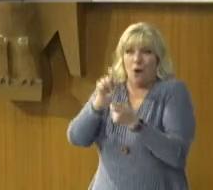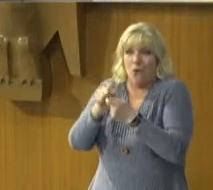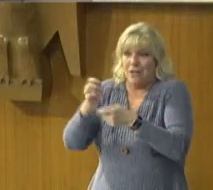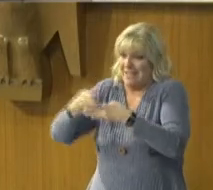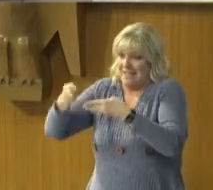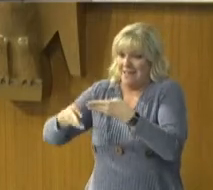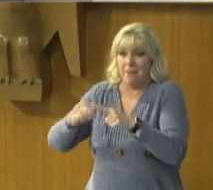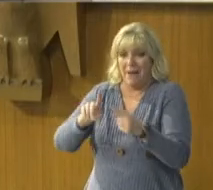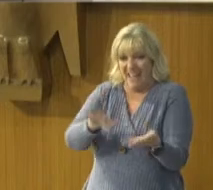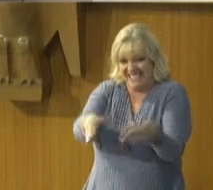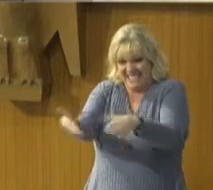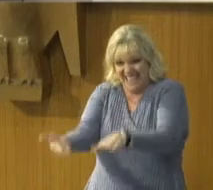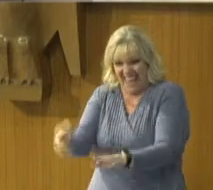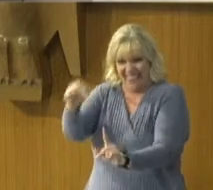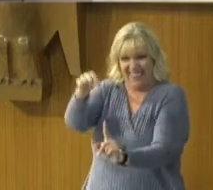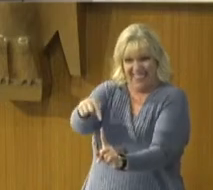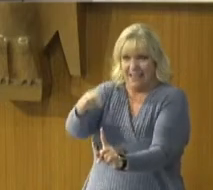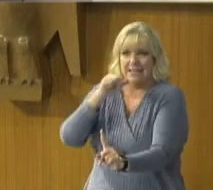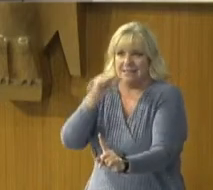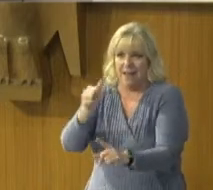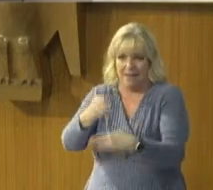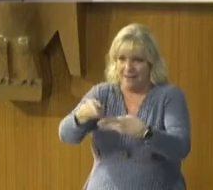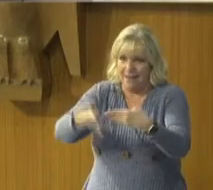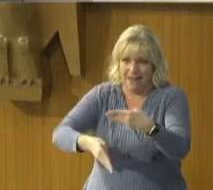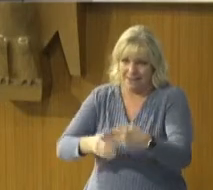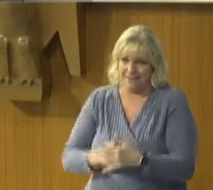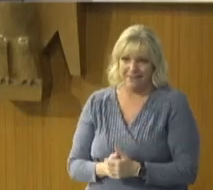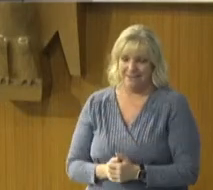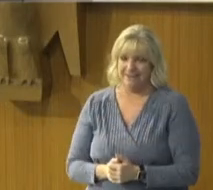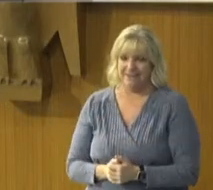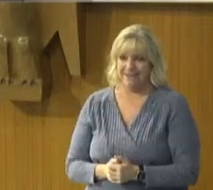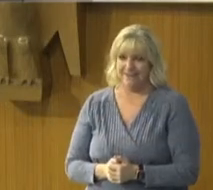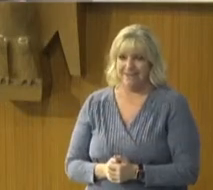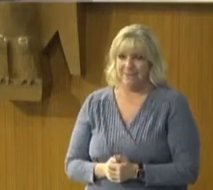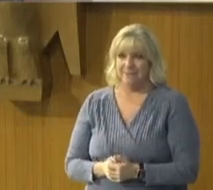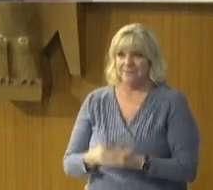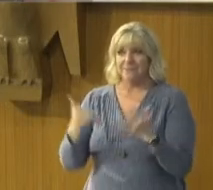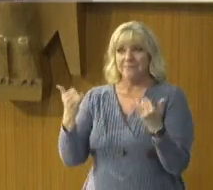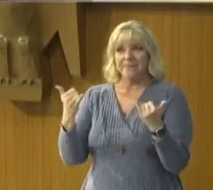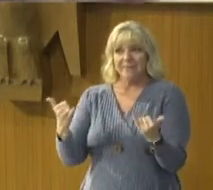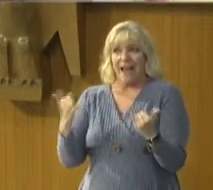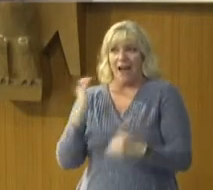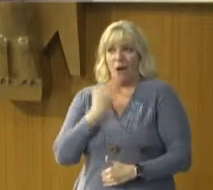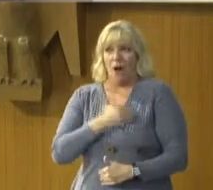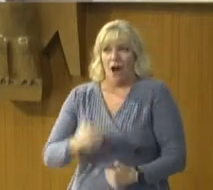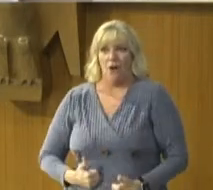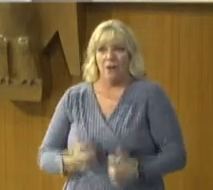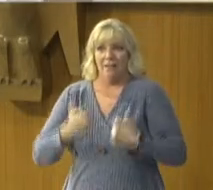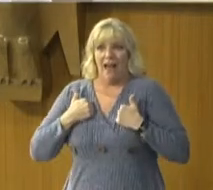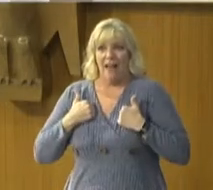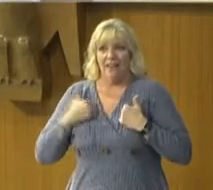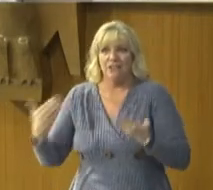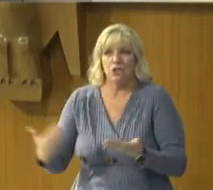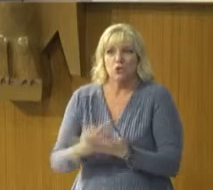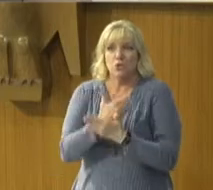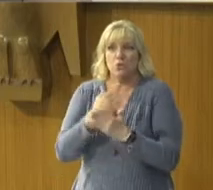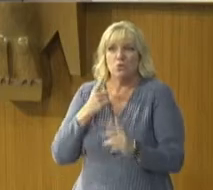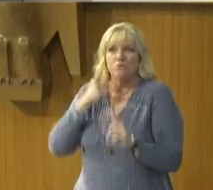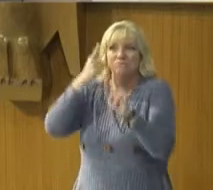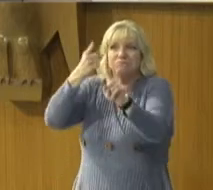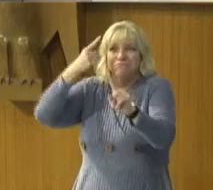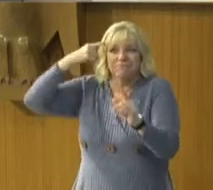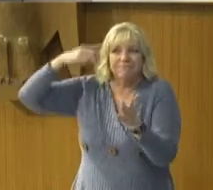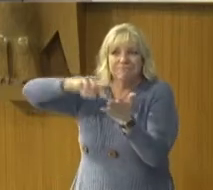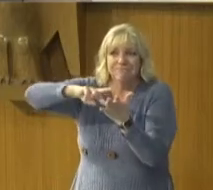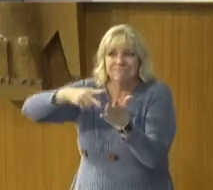don't know the ending, but death isn't it, Mark writes. Well, now our lives have a new mission.